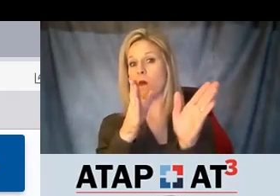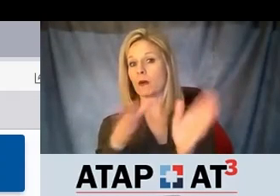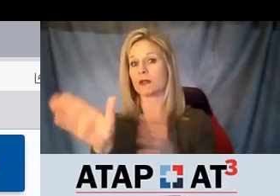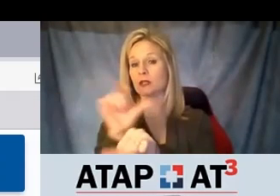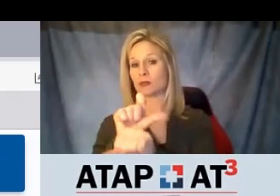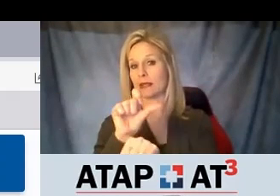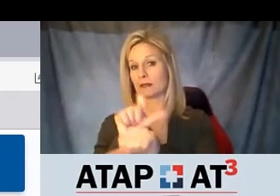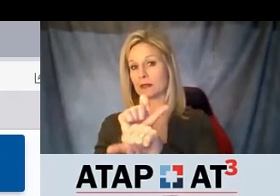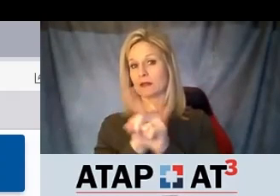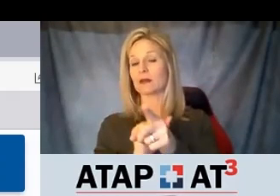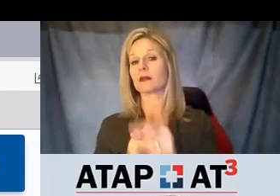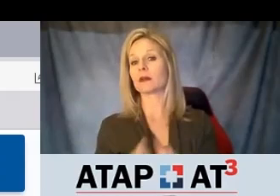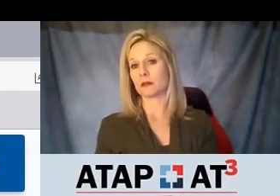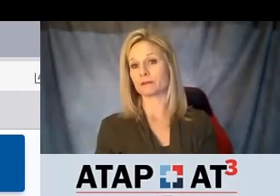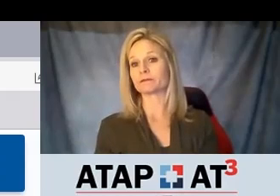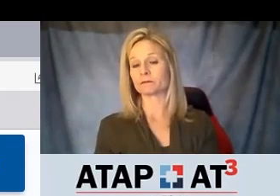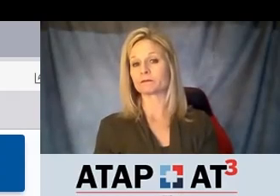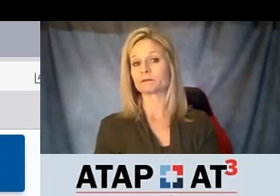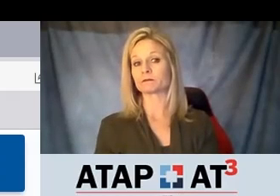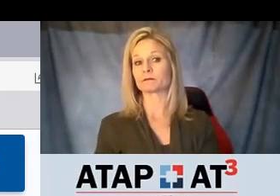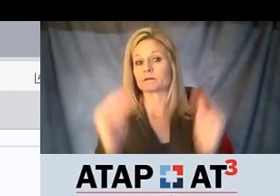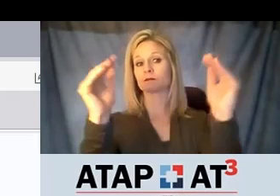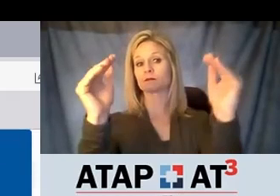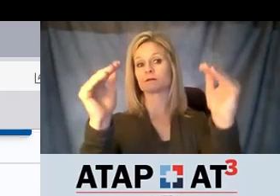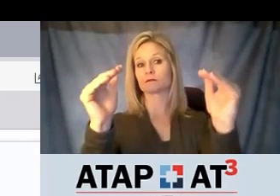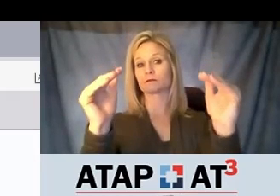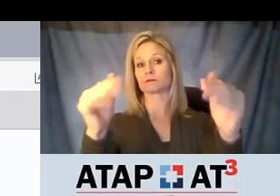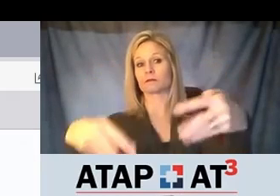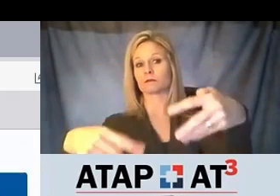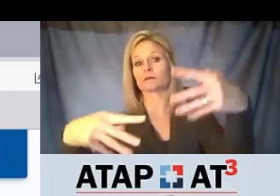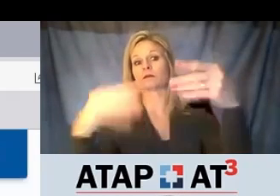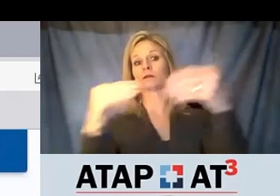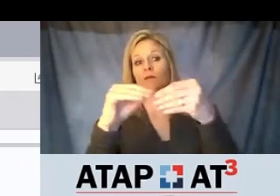tasks. And scroll down a little bit more.